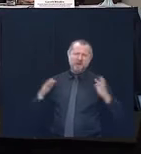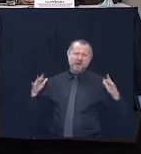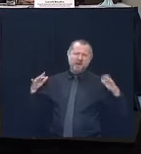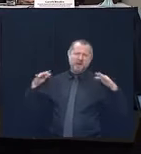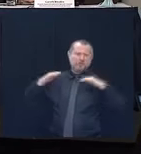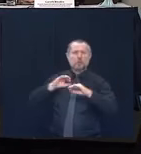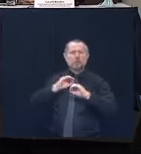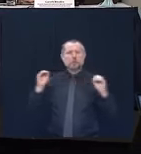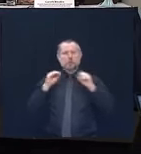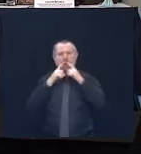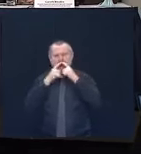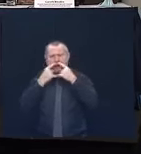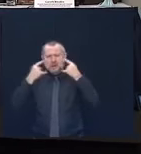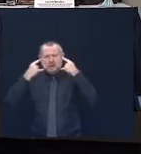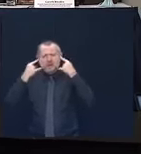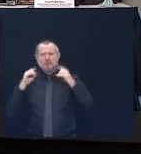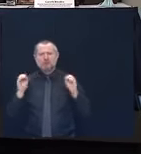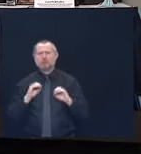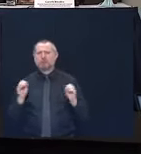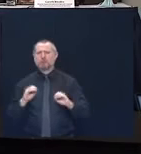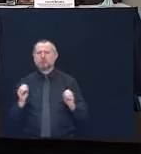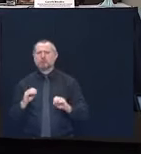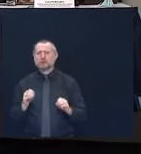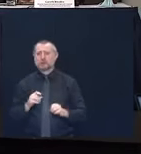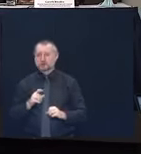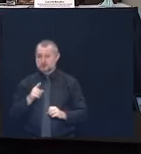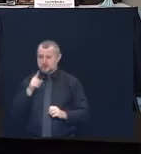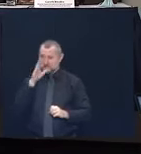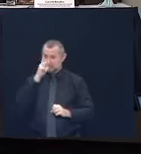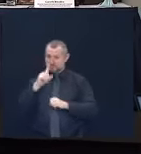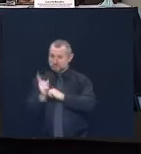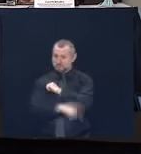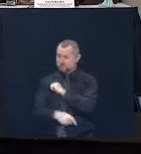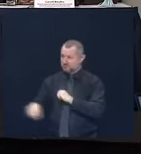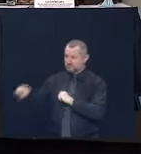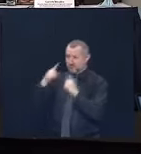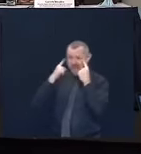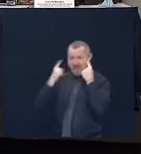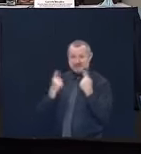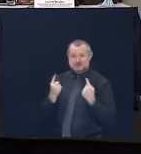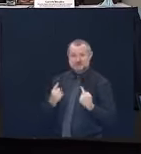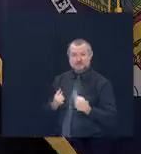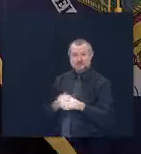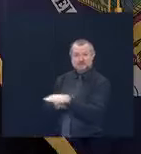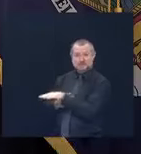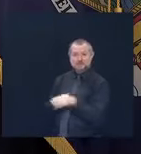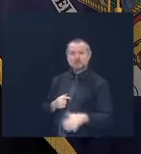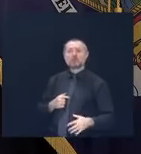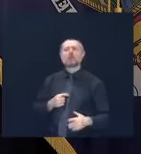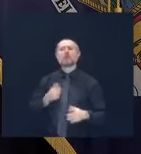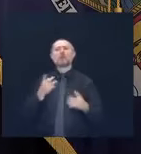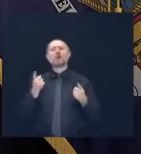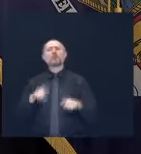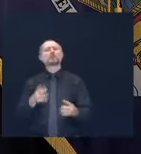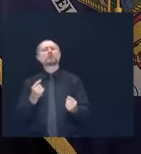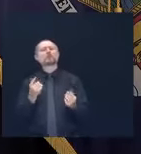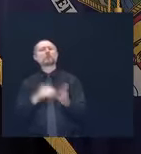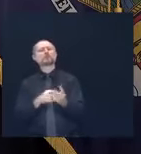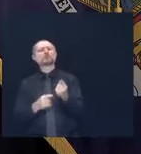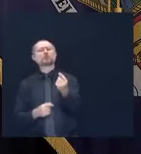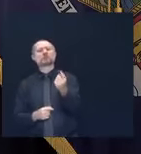just wondering your reaction to this. Will there be consequences? And what's to stop this from happening again over the holidays?